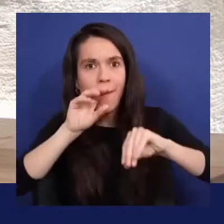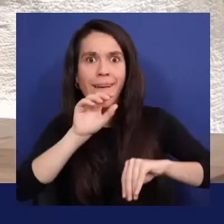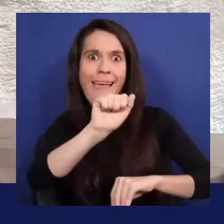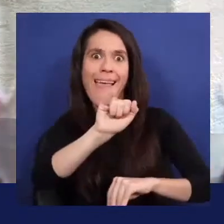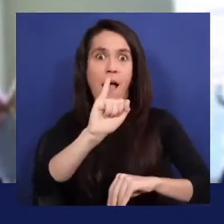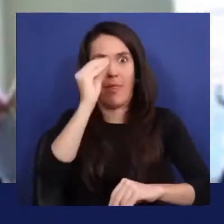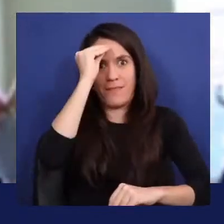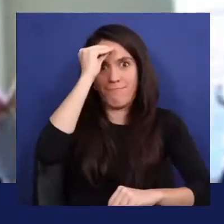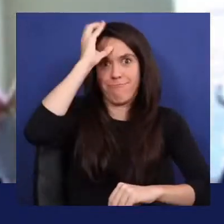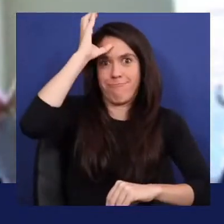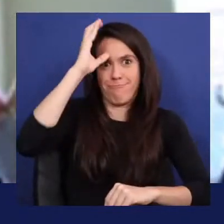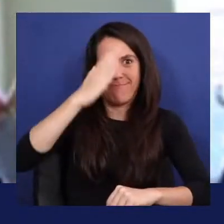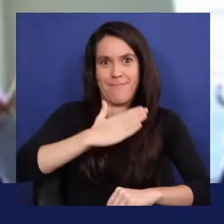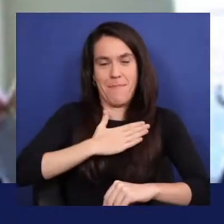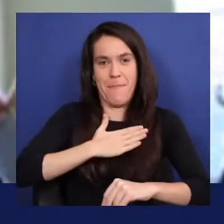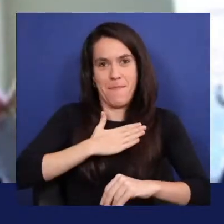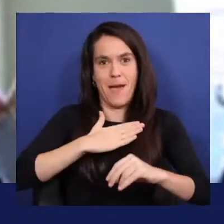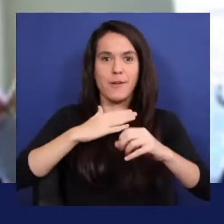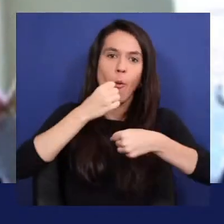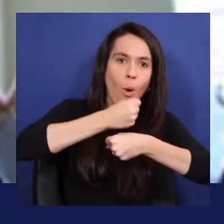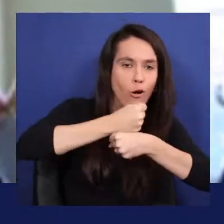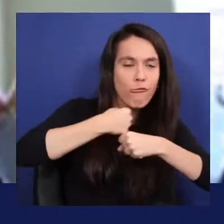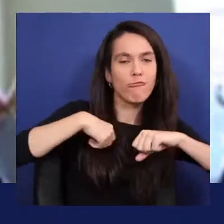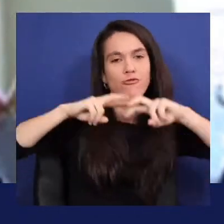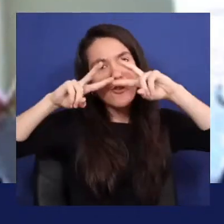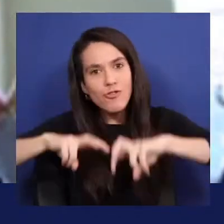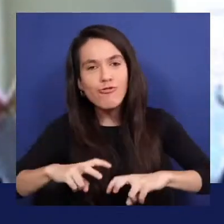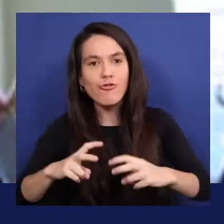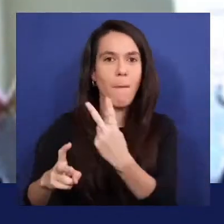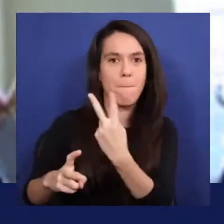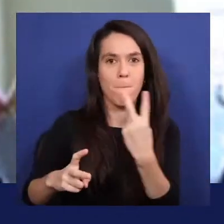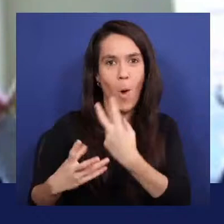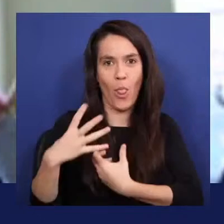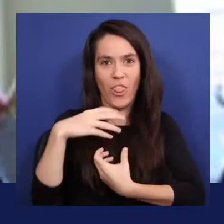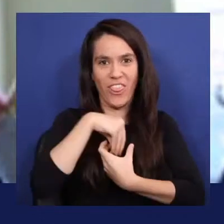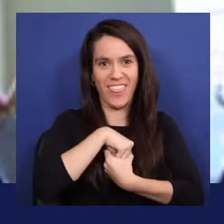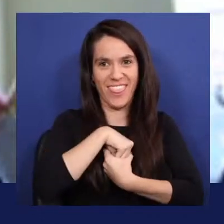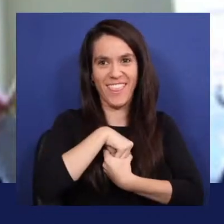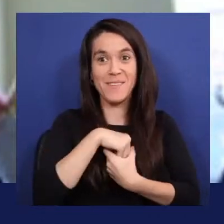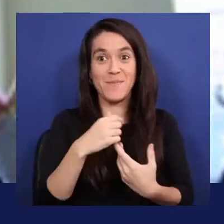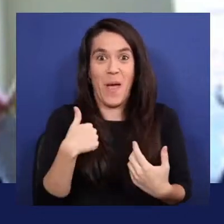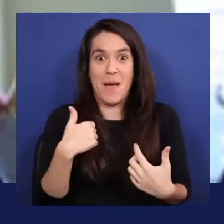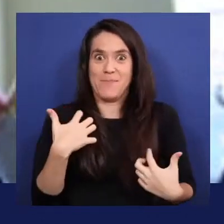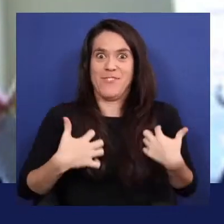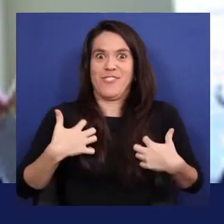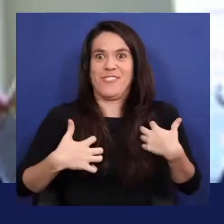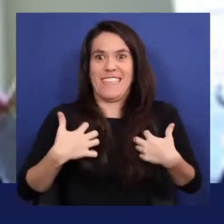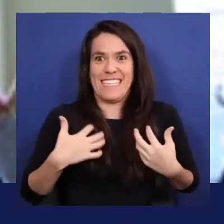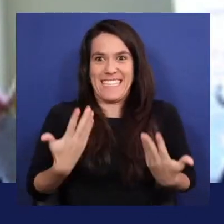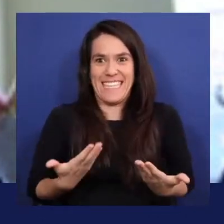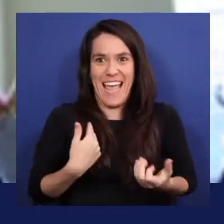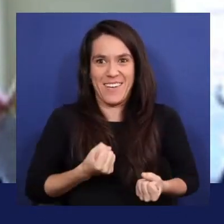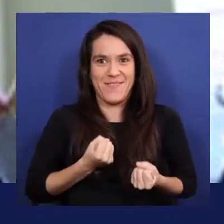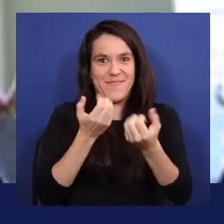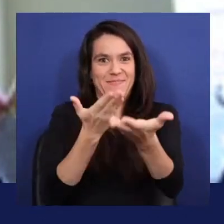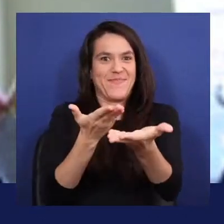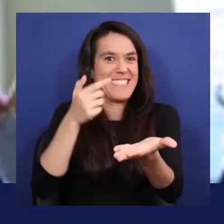and research on the side. So I'm super excited to share what I figured